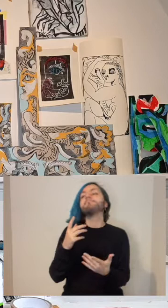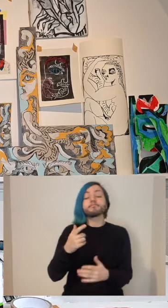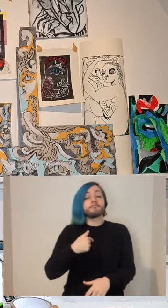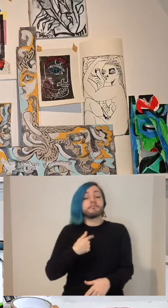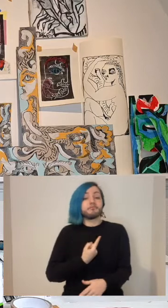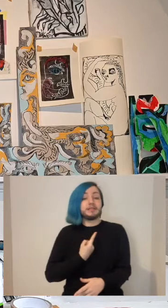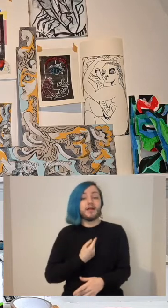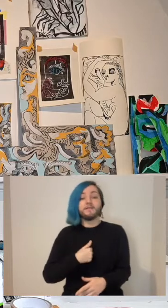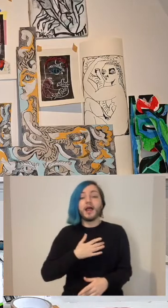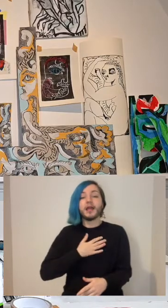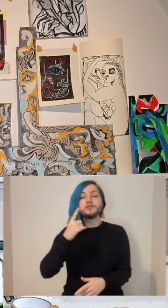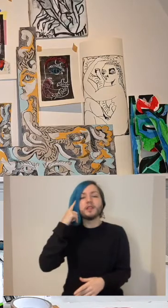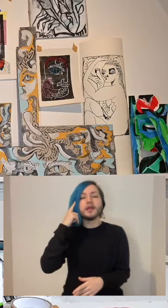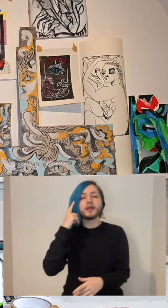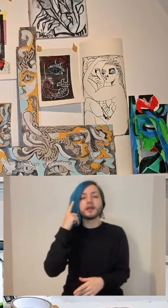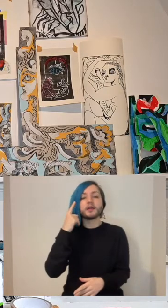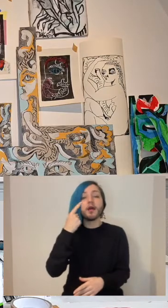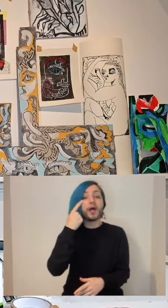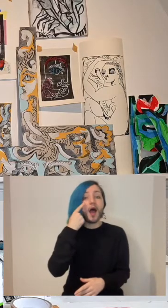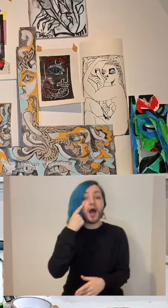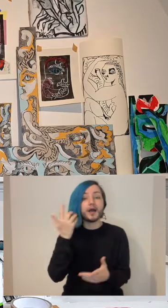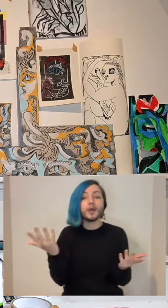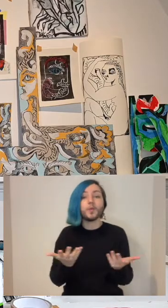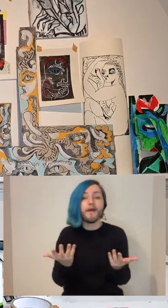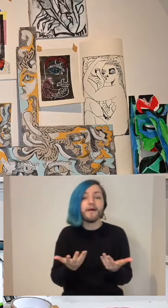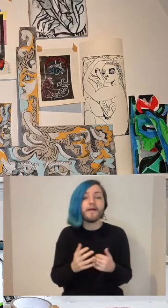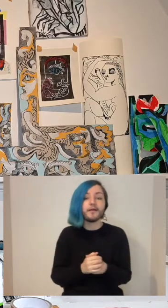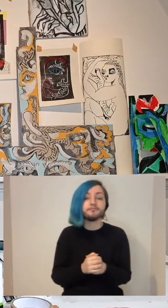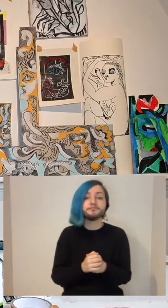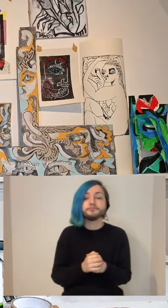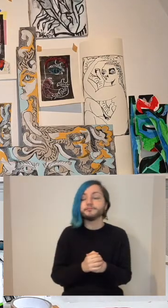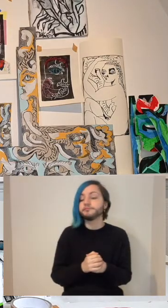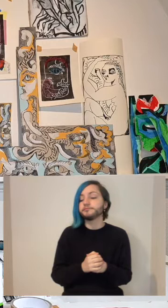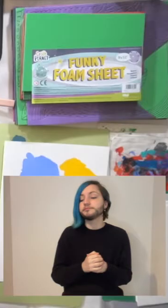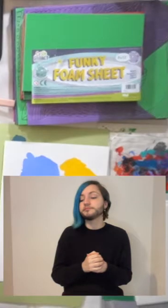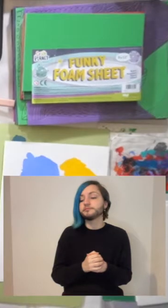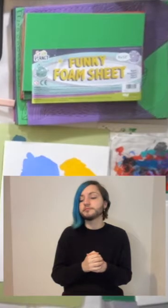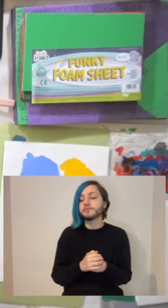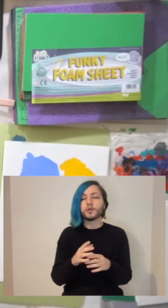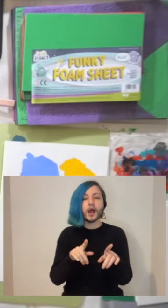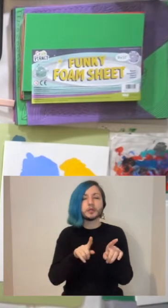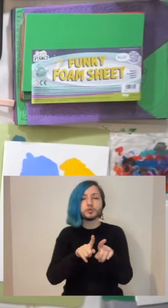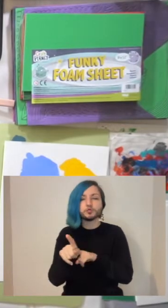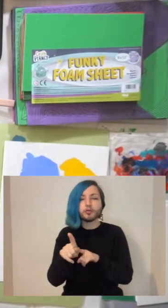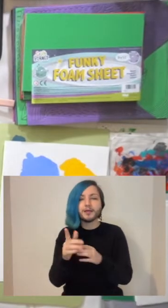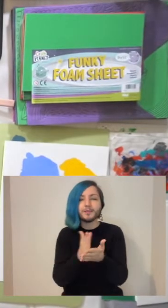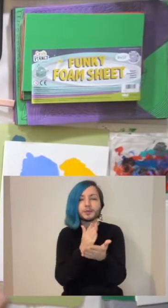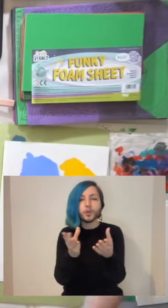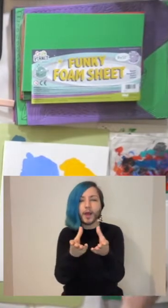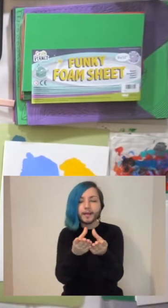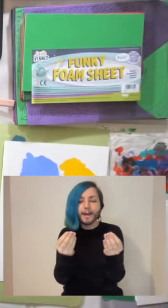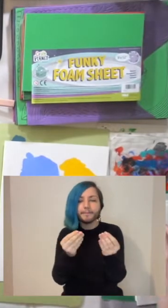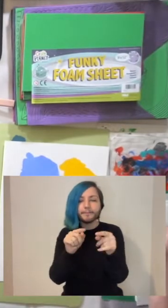I like to think about is where the placement of the eye is and try to sort of spare